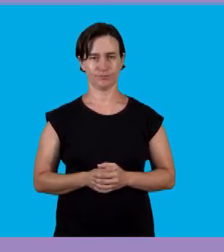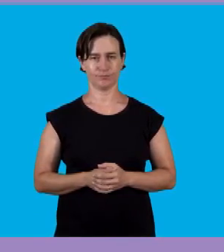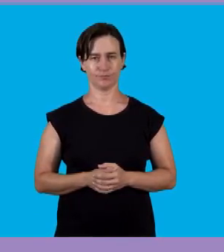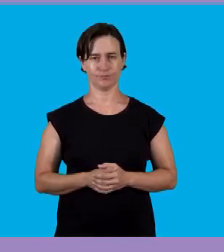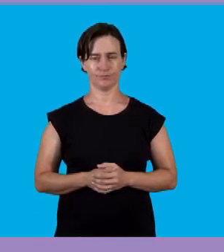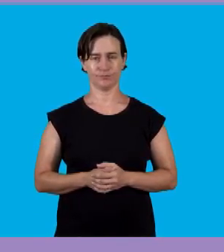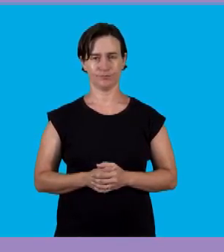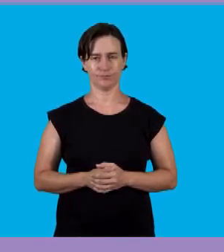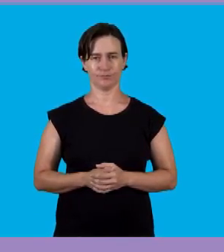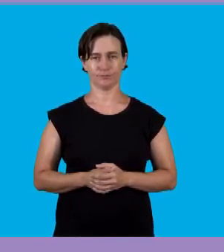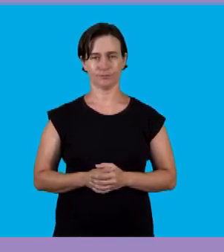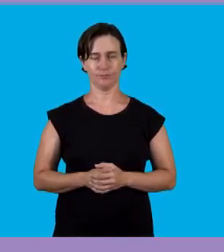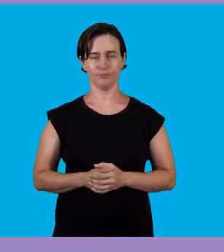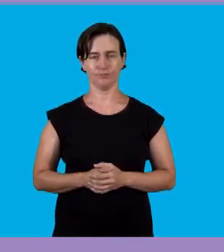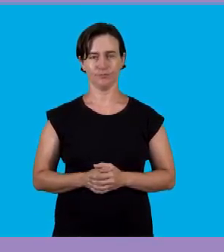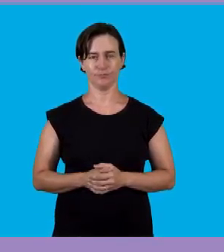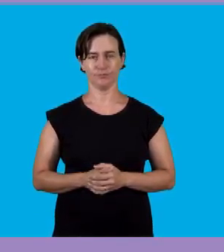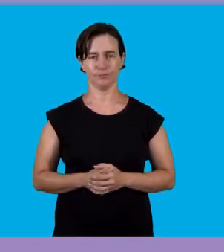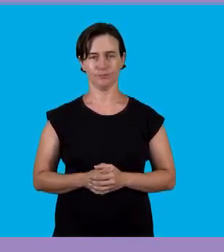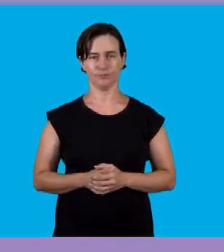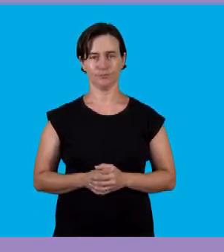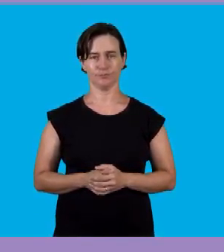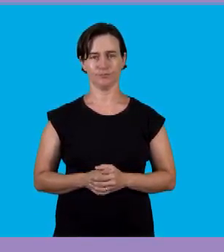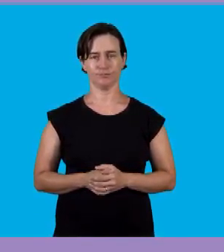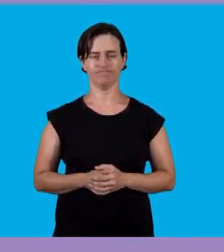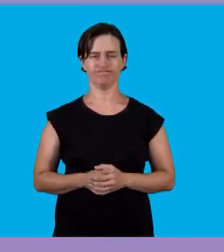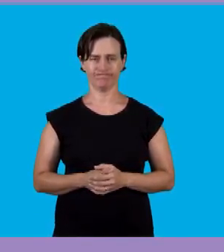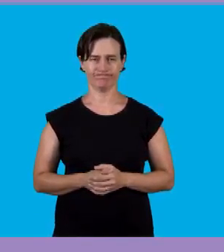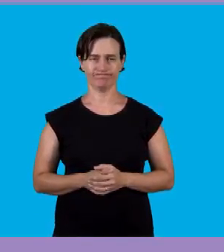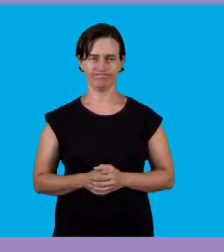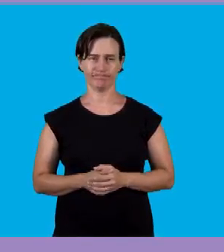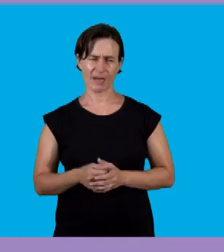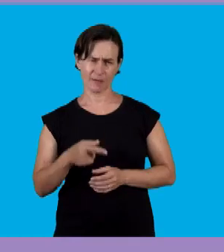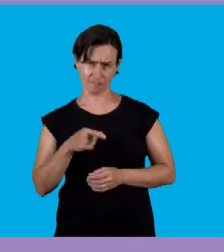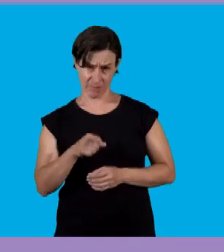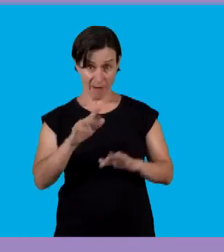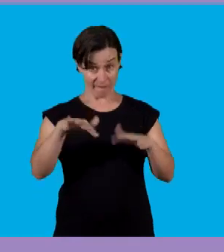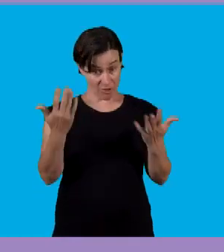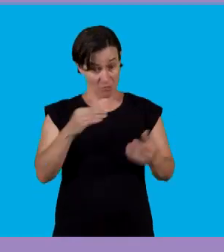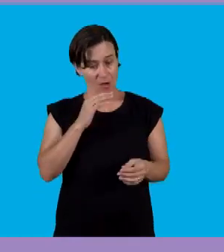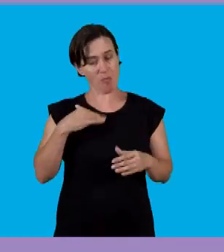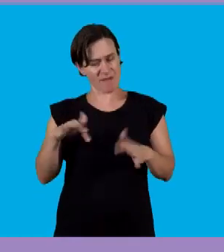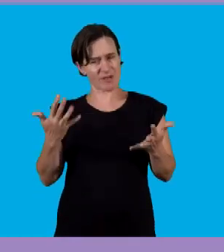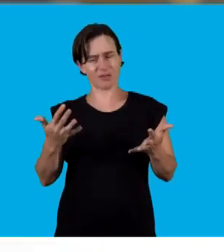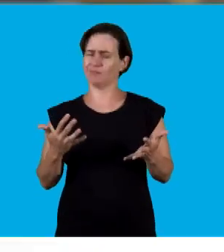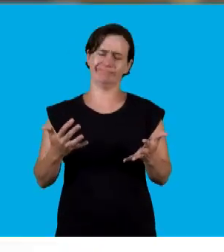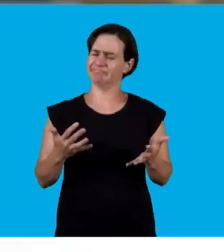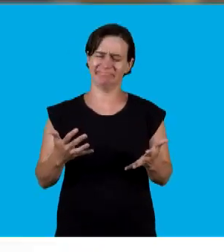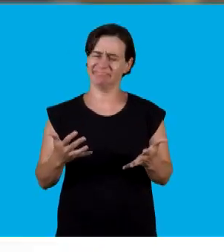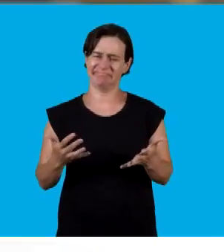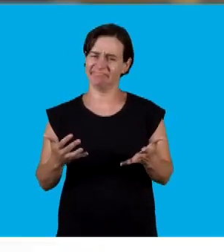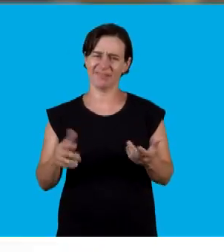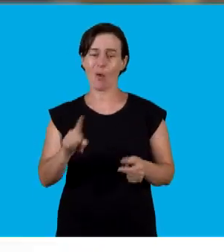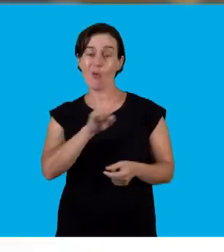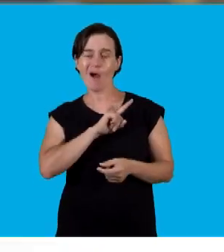have our last input value, which is 24. Now looking at our flow diagram, is it complete? Of course it is